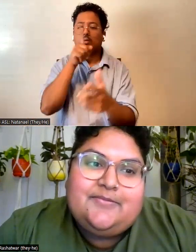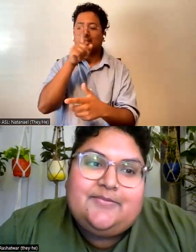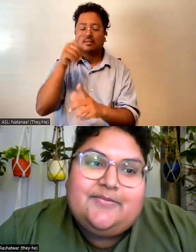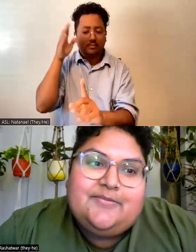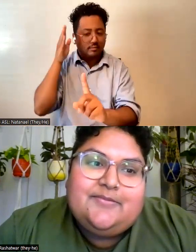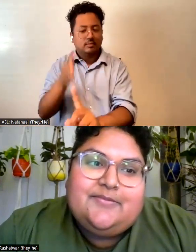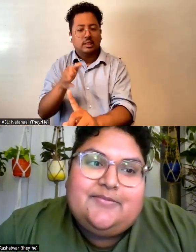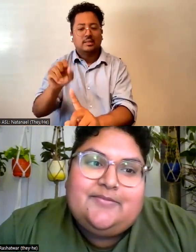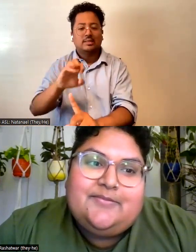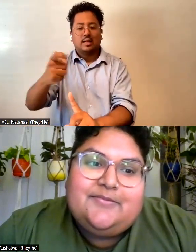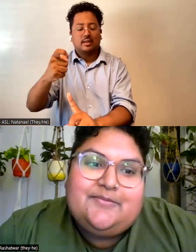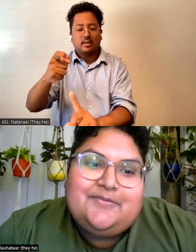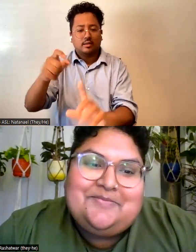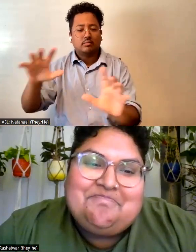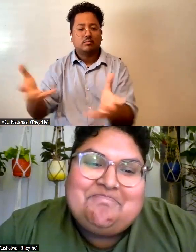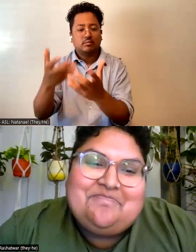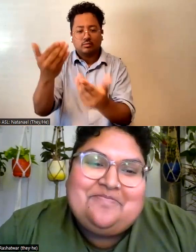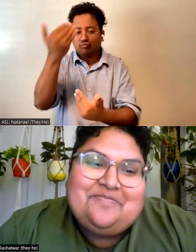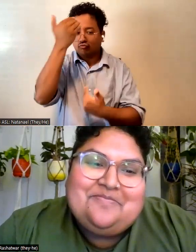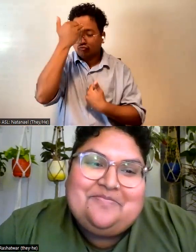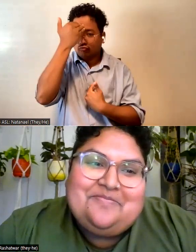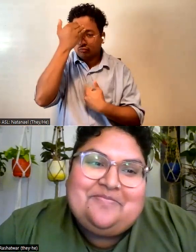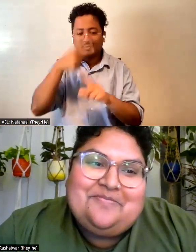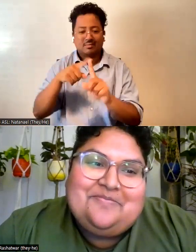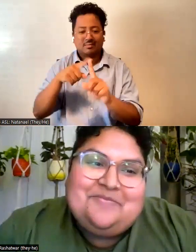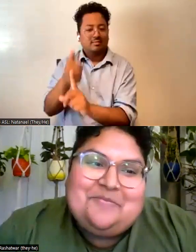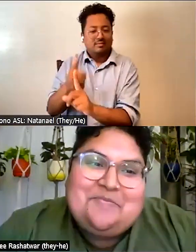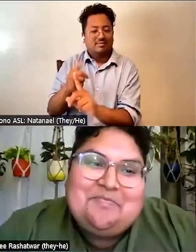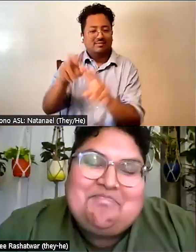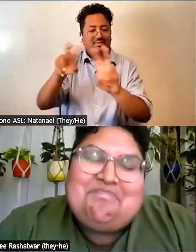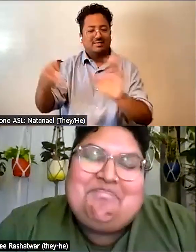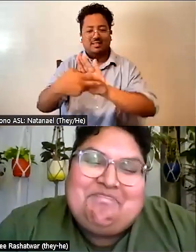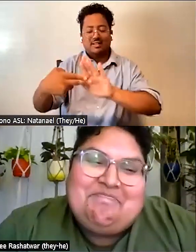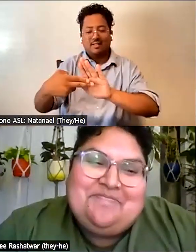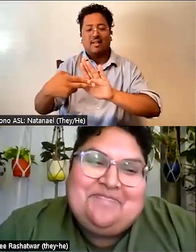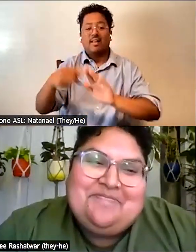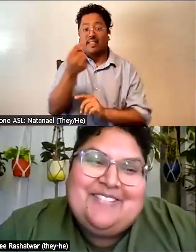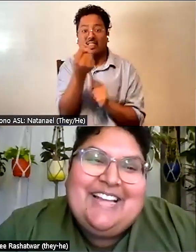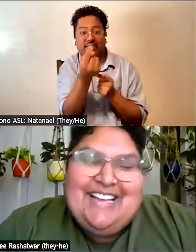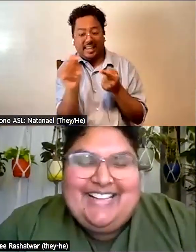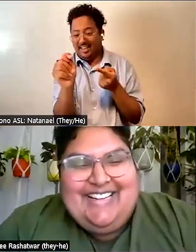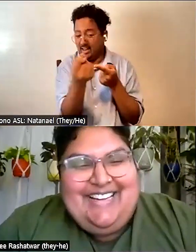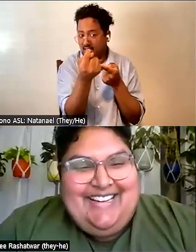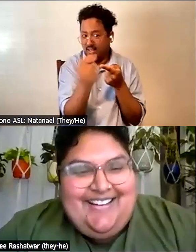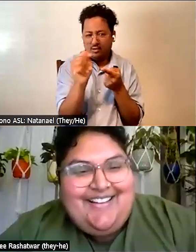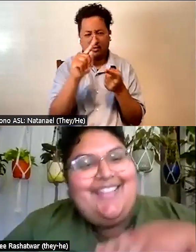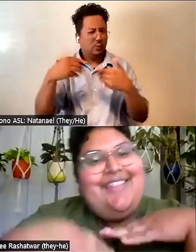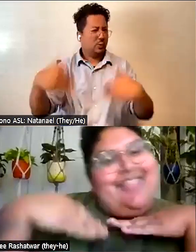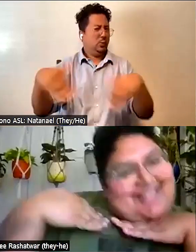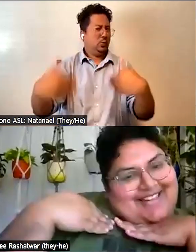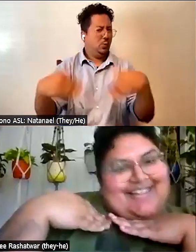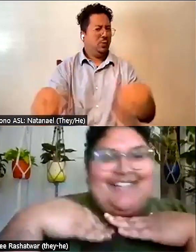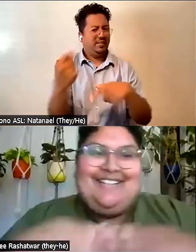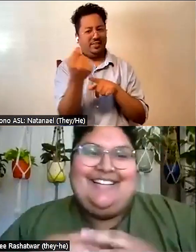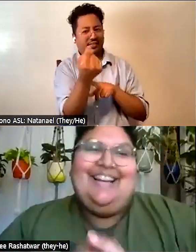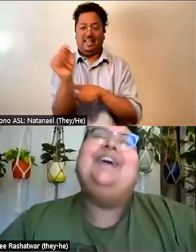health care. Popularly known as the fat sex therapist, I like to say it Meg the